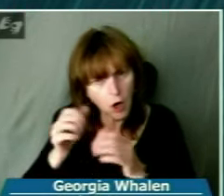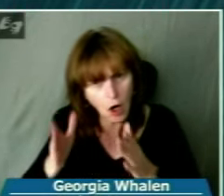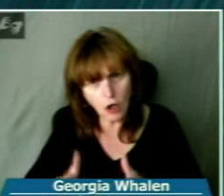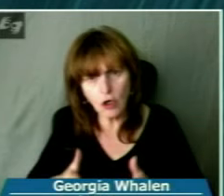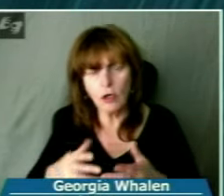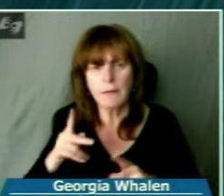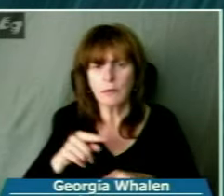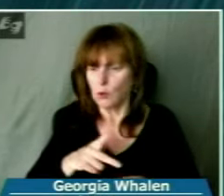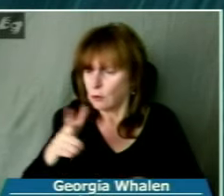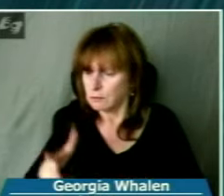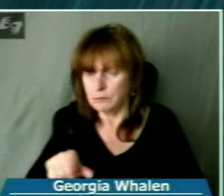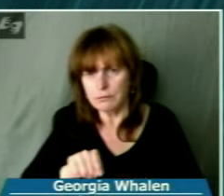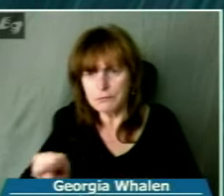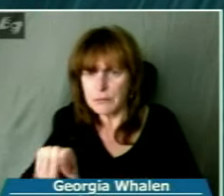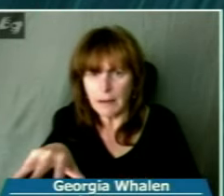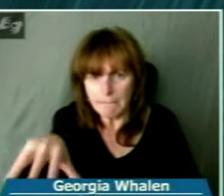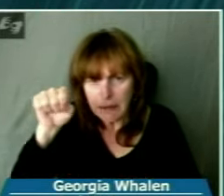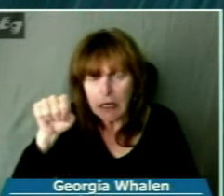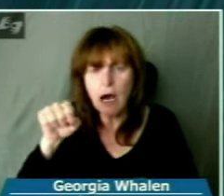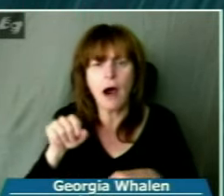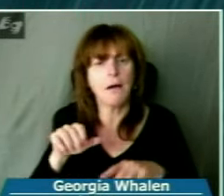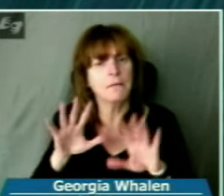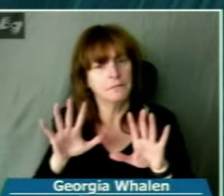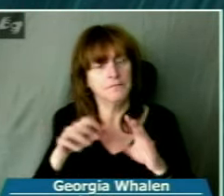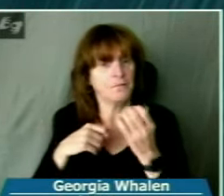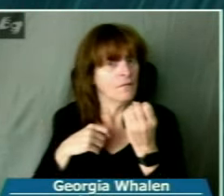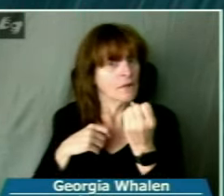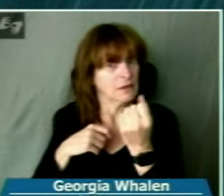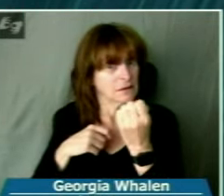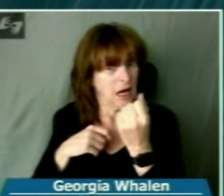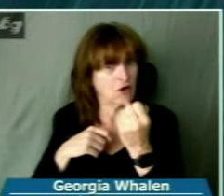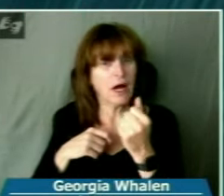these retail folks. So starting Saturday, they will now